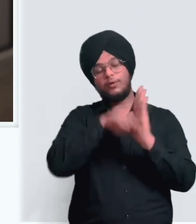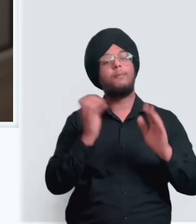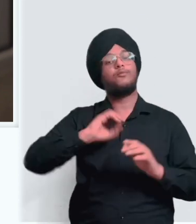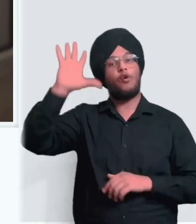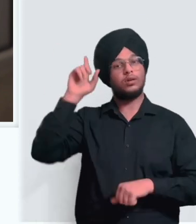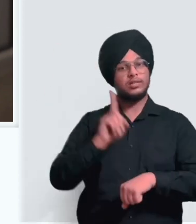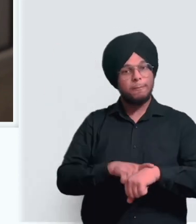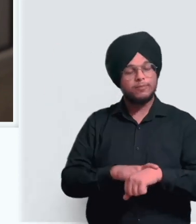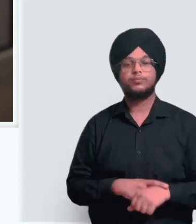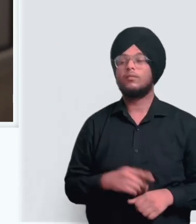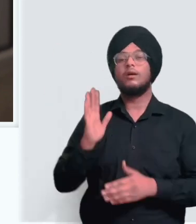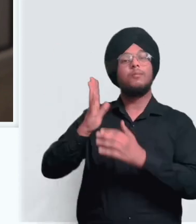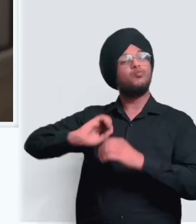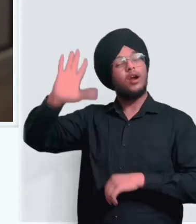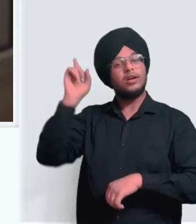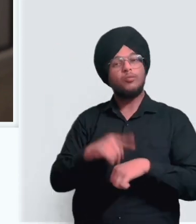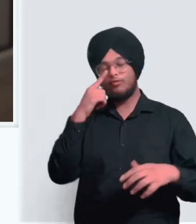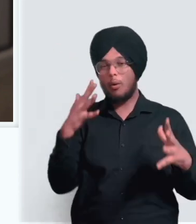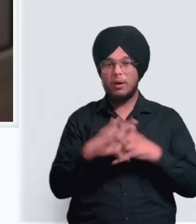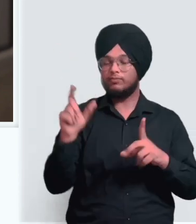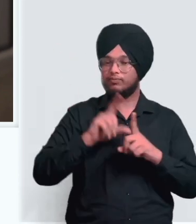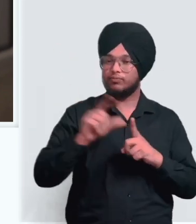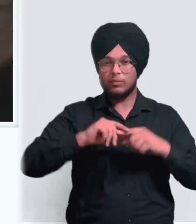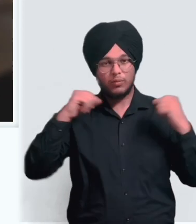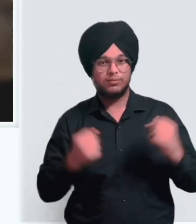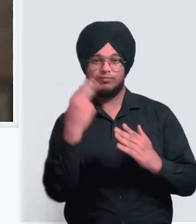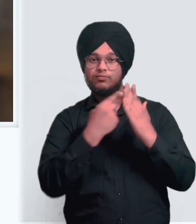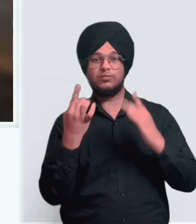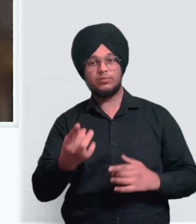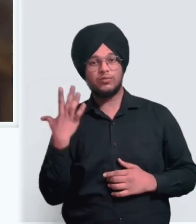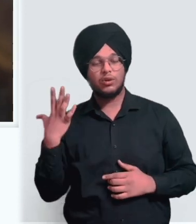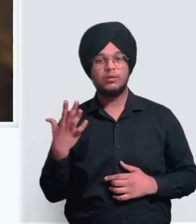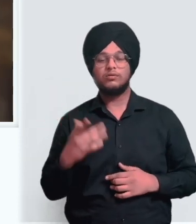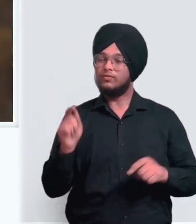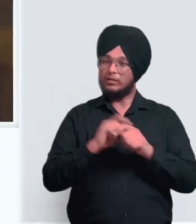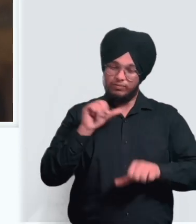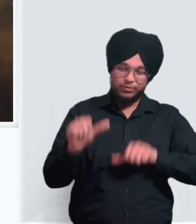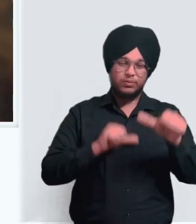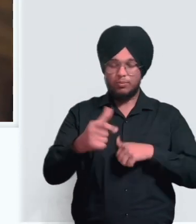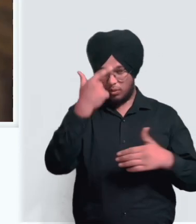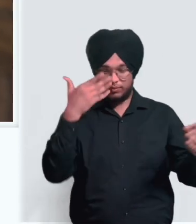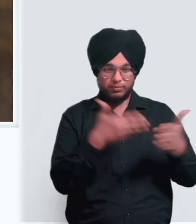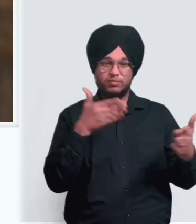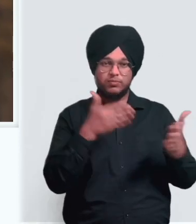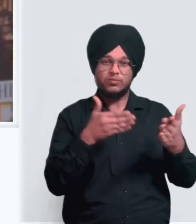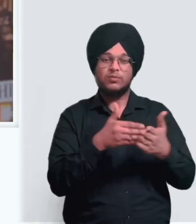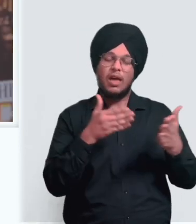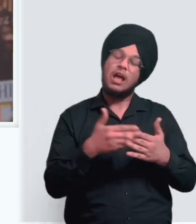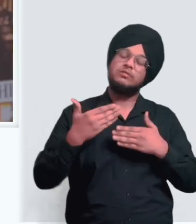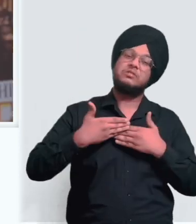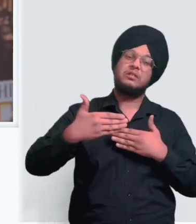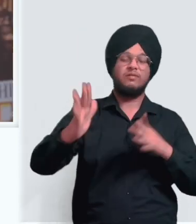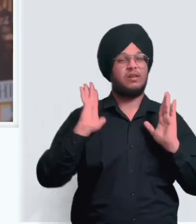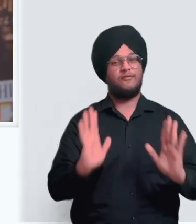state, however, aligned themselves with Christian moral values, and while they supported the abolishment of sati and child marriage, they